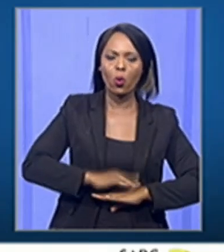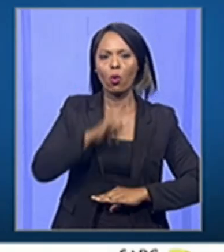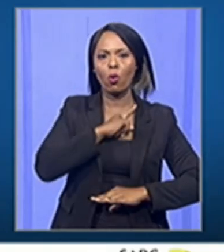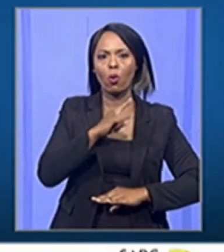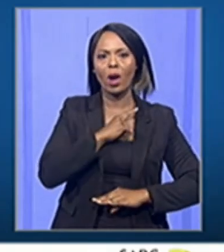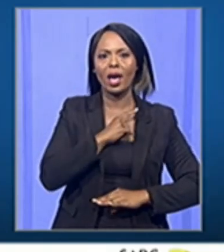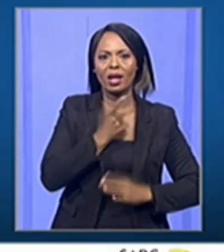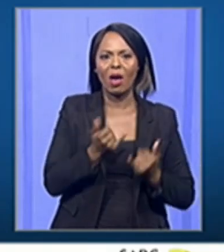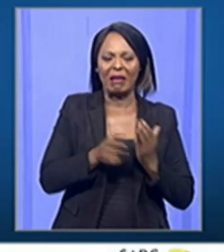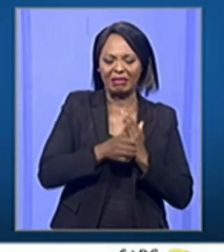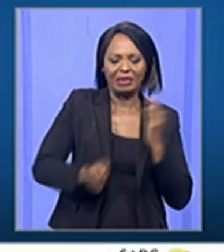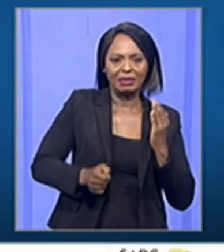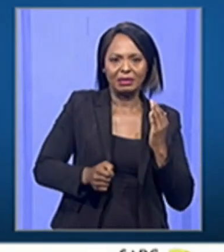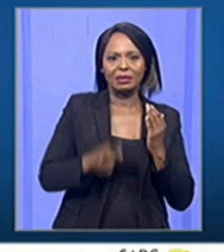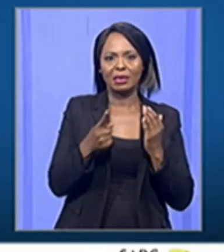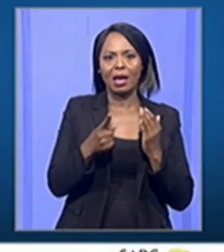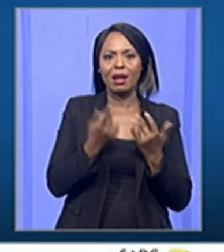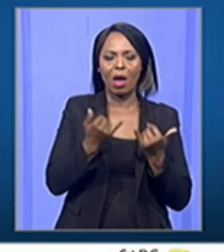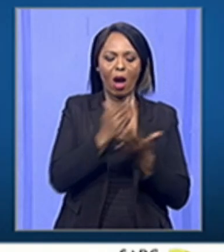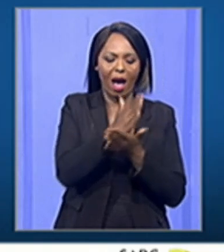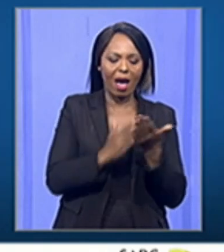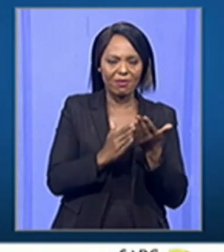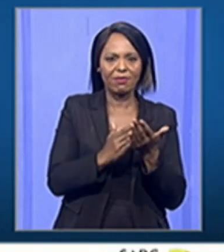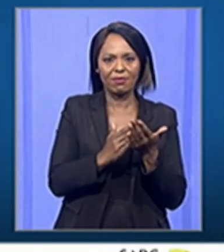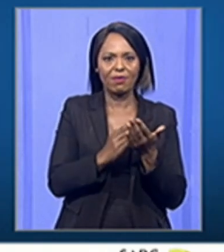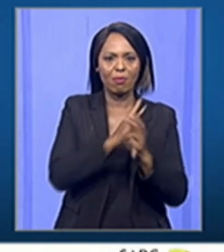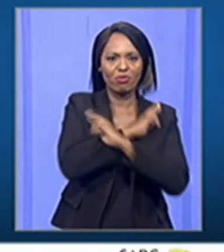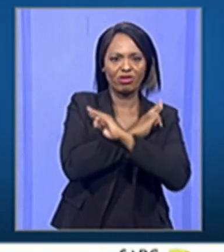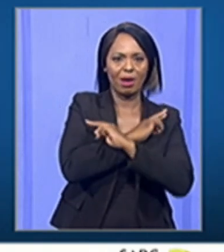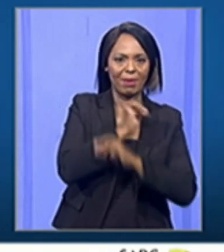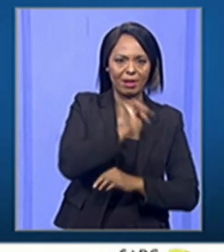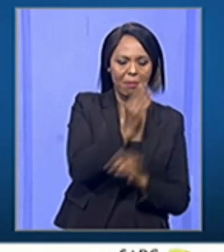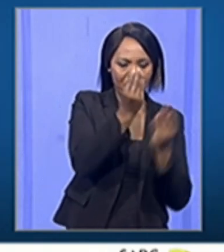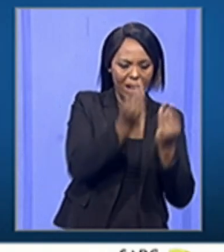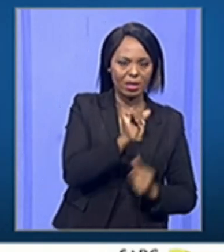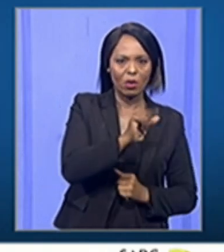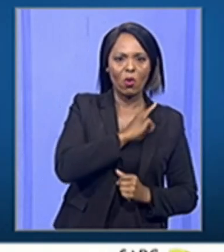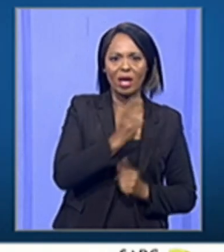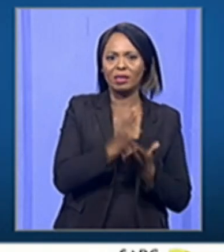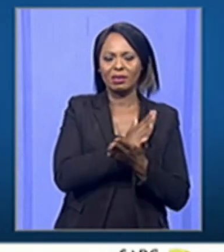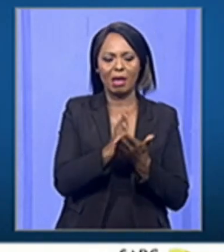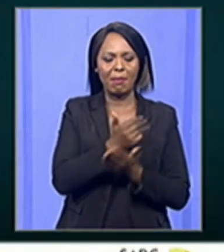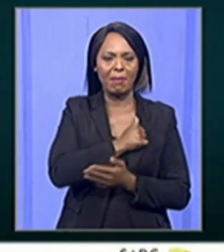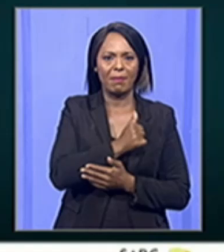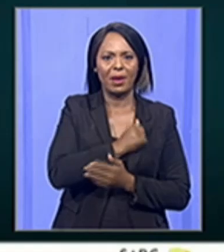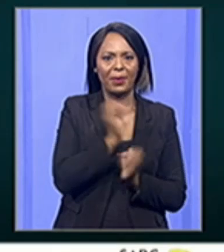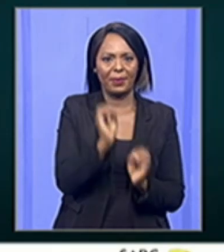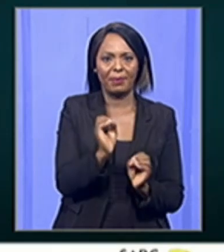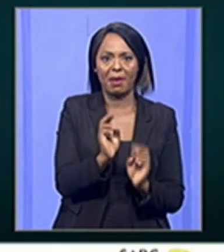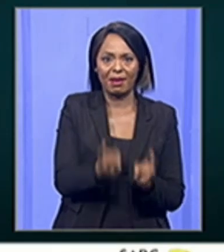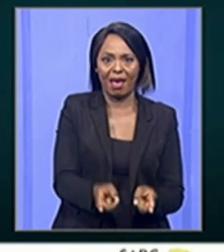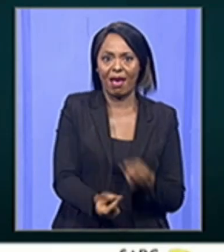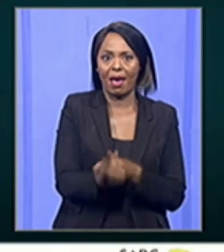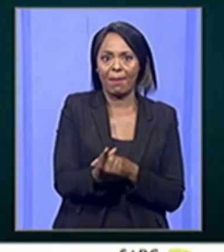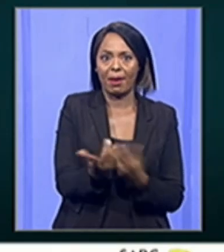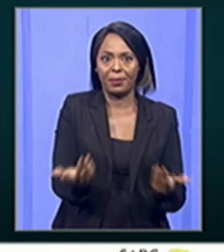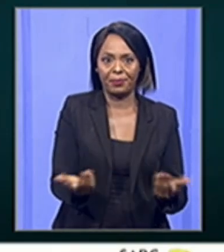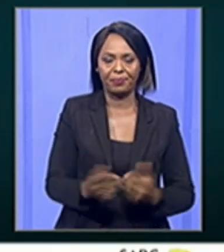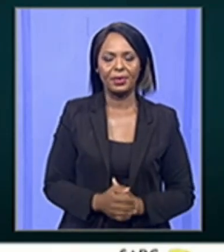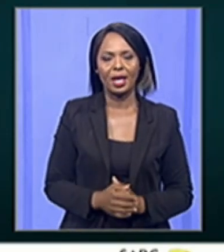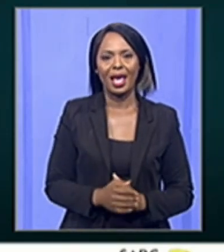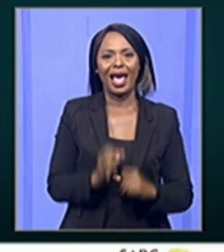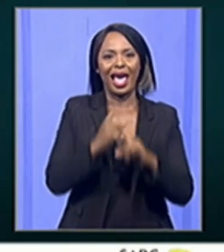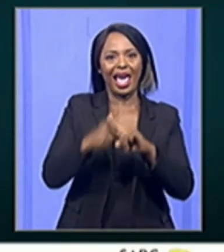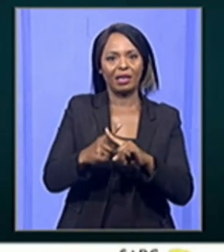bonnyane ka setsekeng sa penšene gobane ba bangwe ga bana mahlatse a go iphuphura ba sa phela. Letlakaleng la X